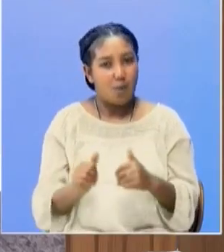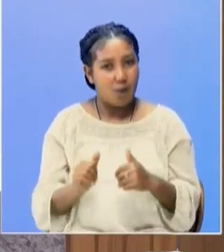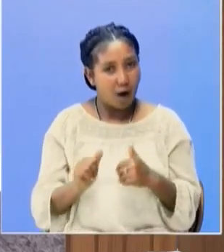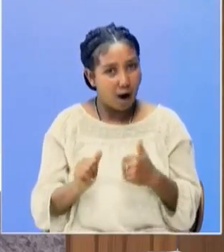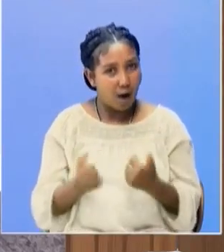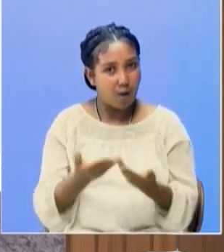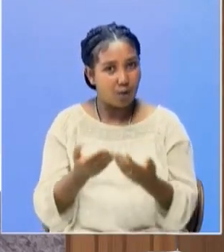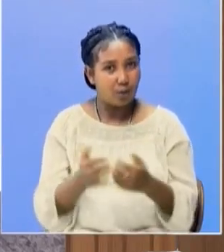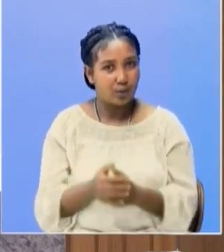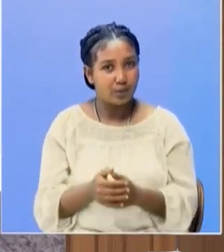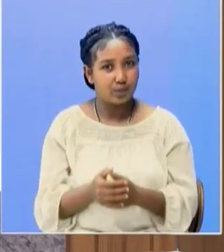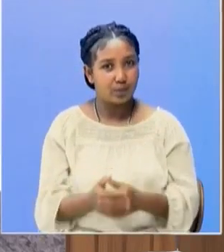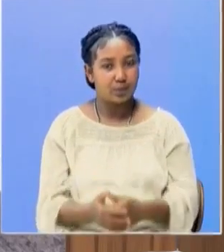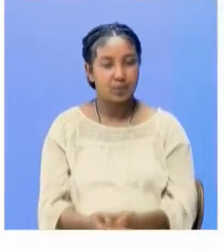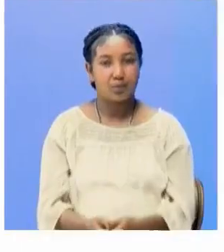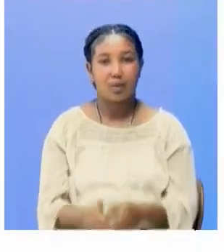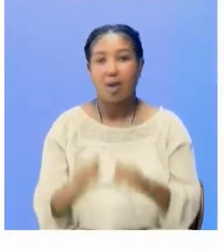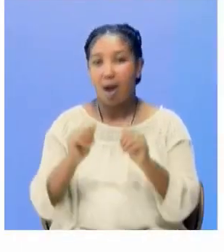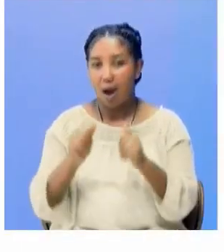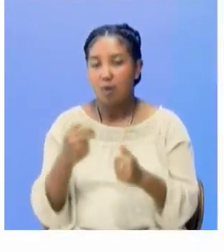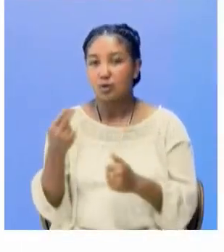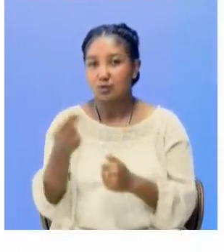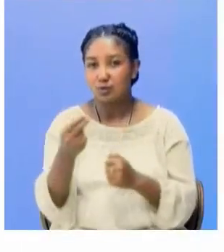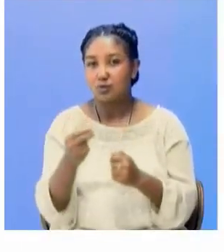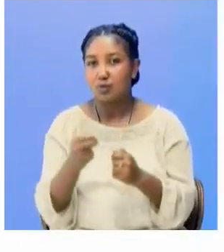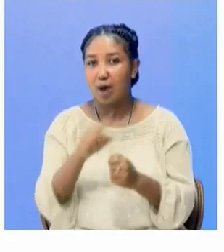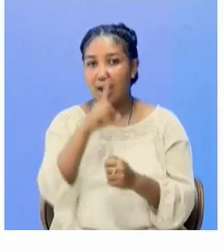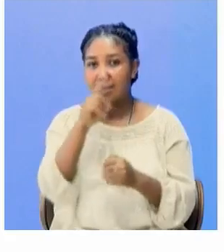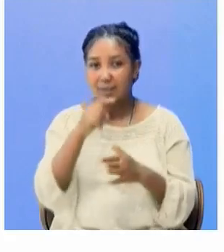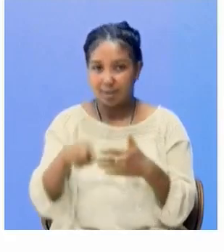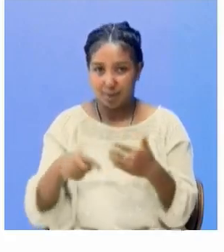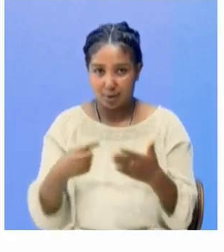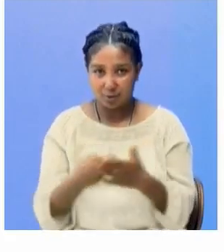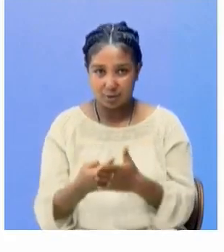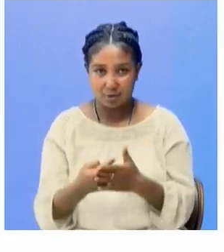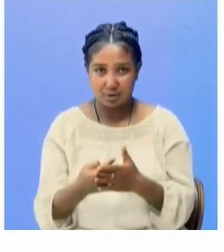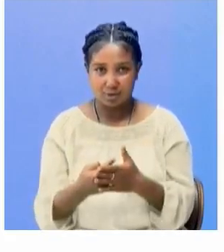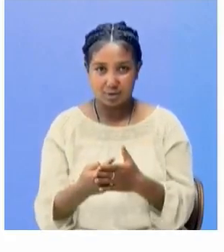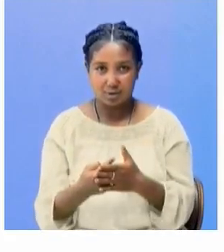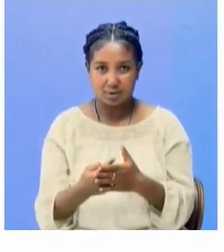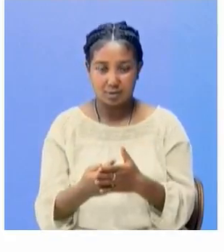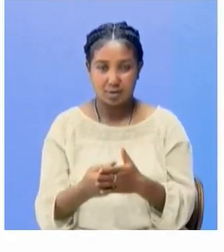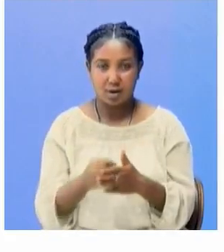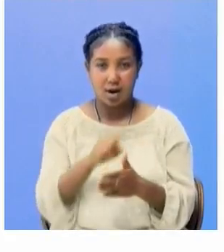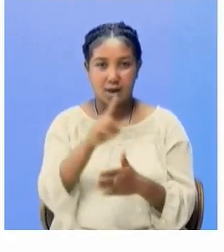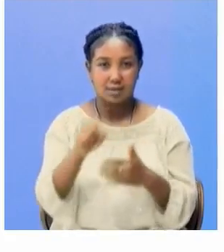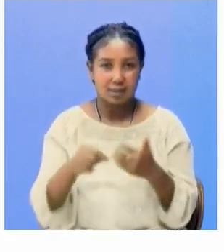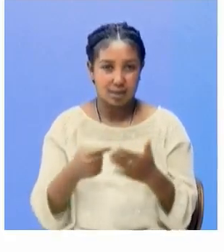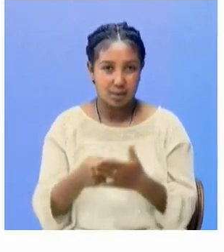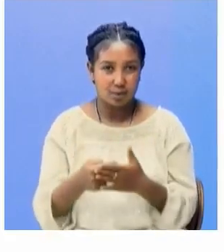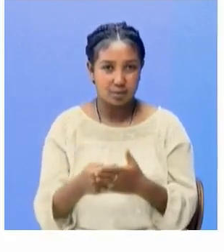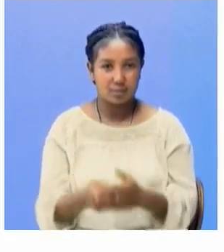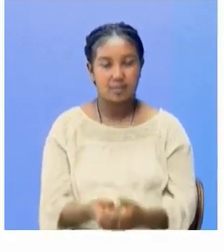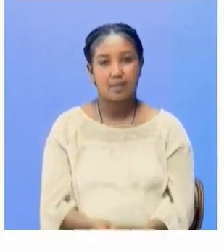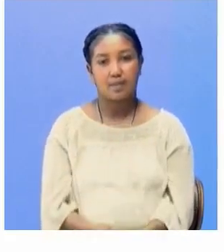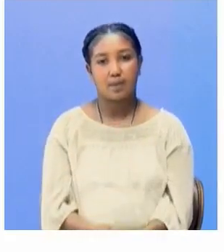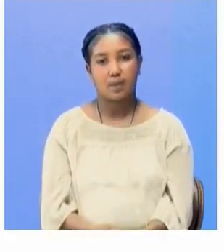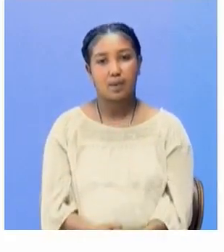How is just used to ask about. To ask about